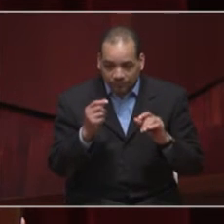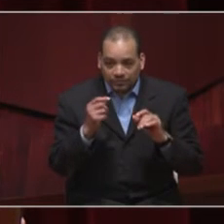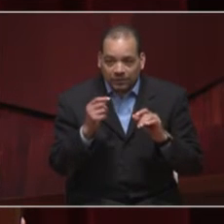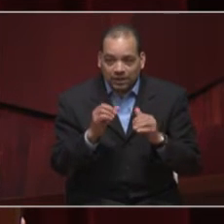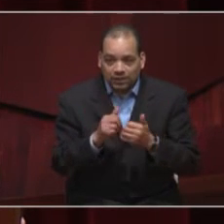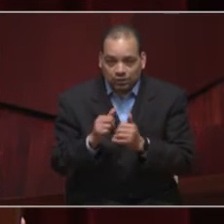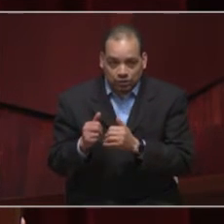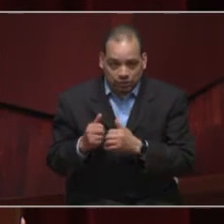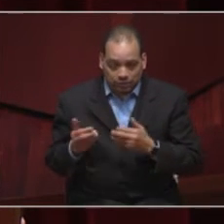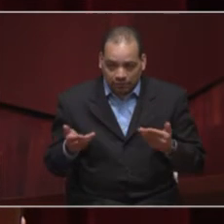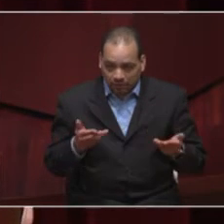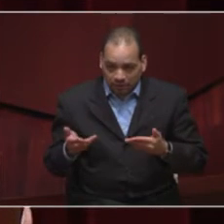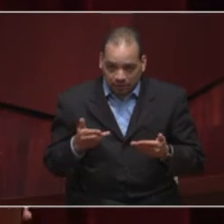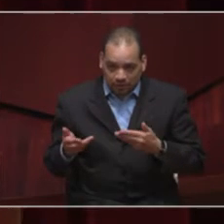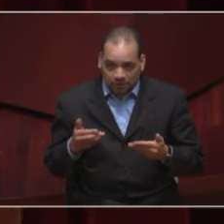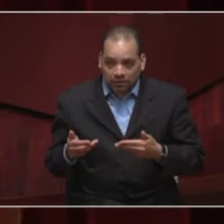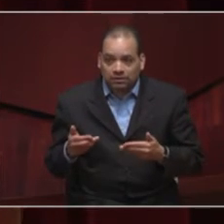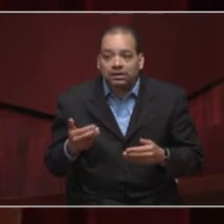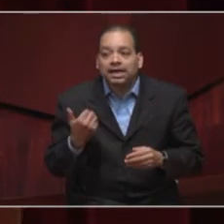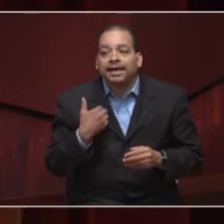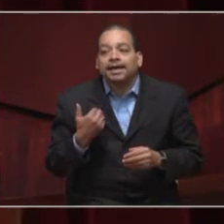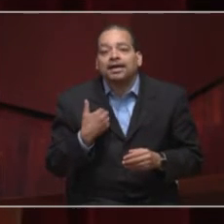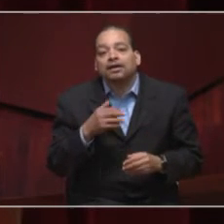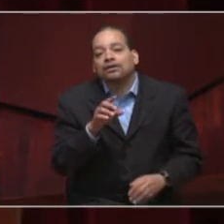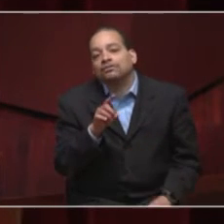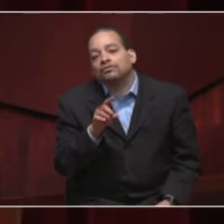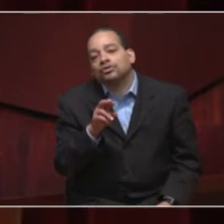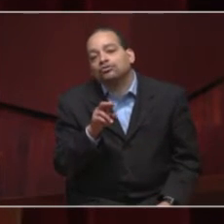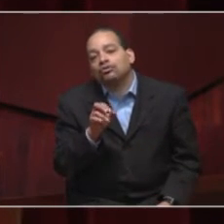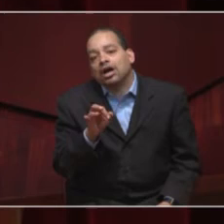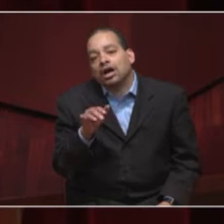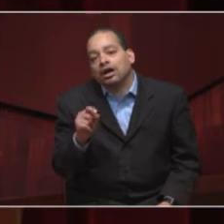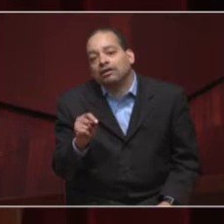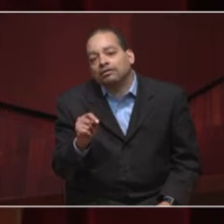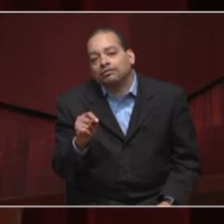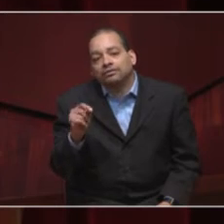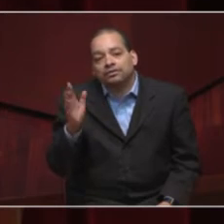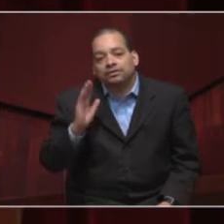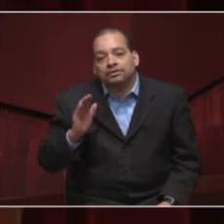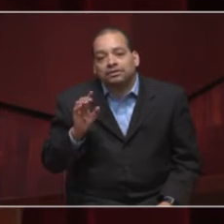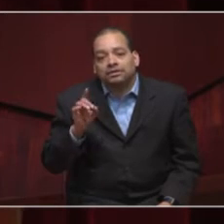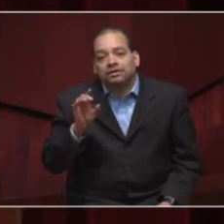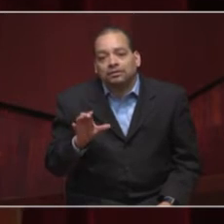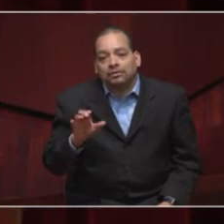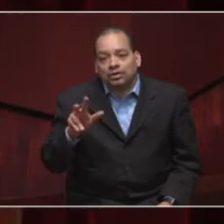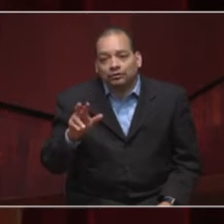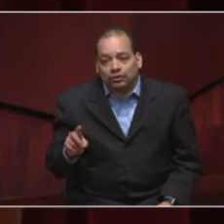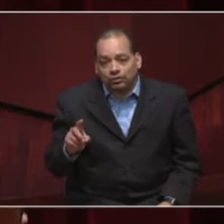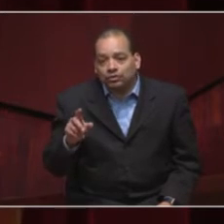participate. They posted a draft on December 31st. Actually, it was 2013, not 2014.